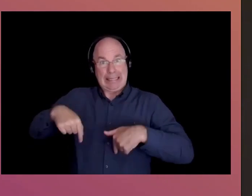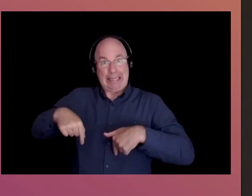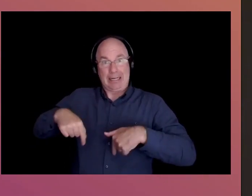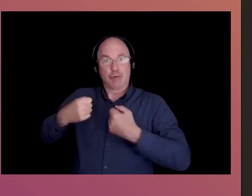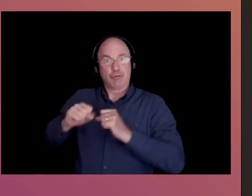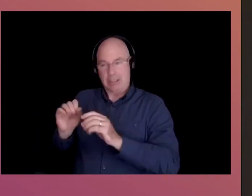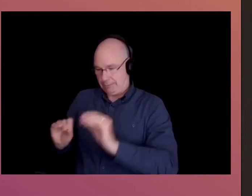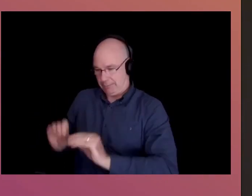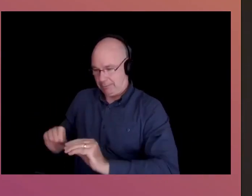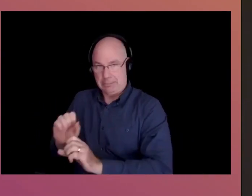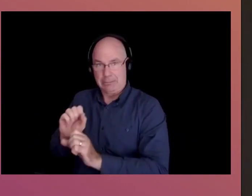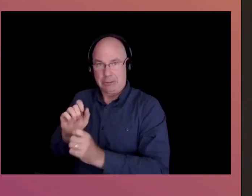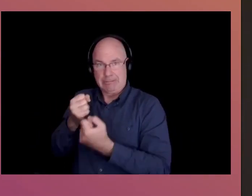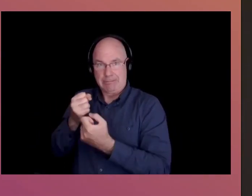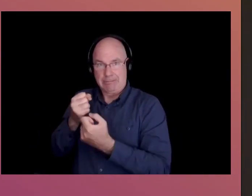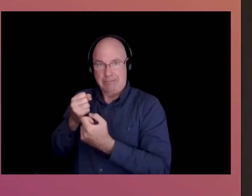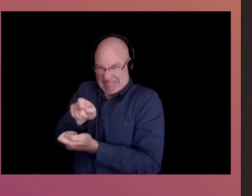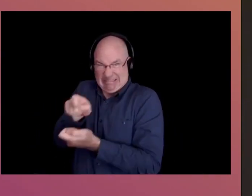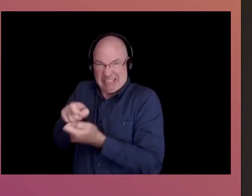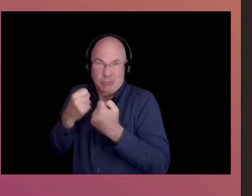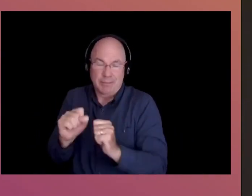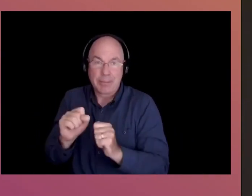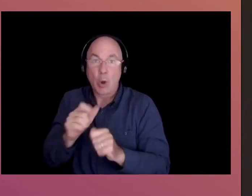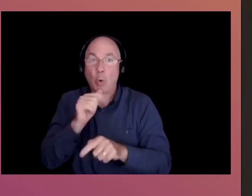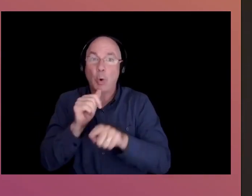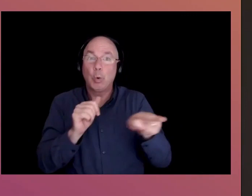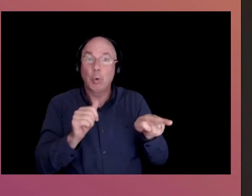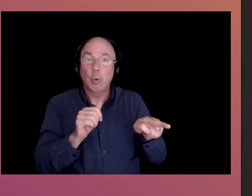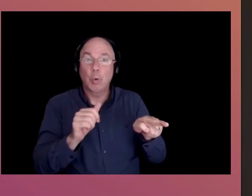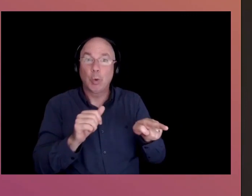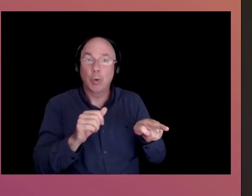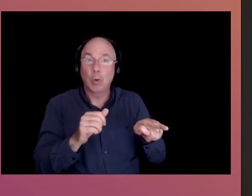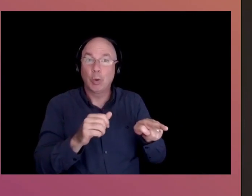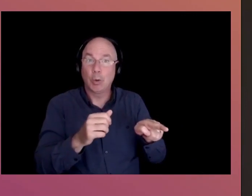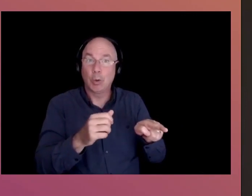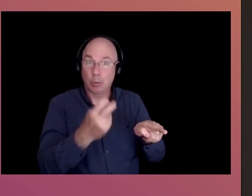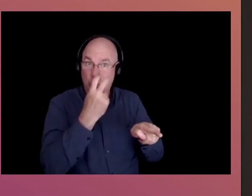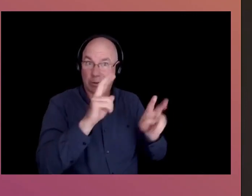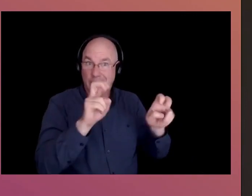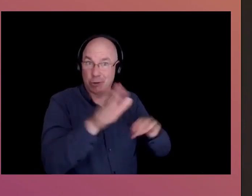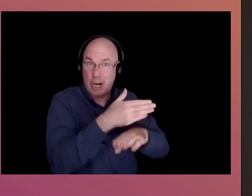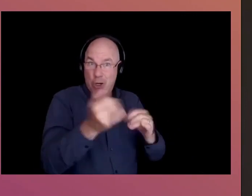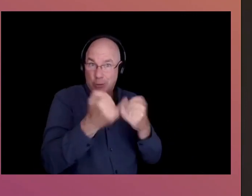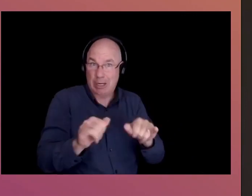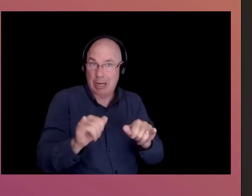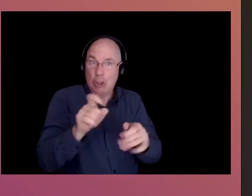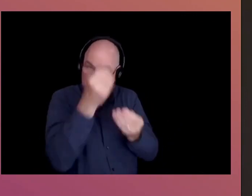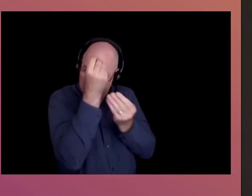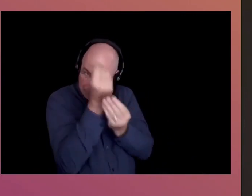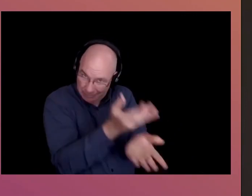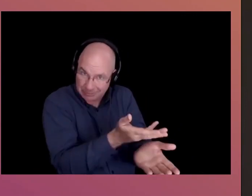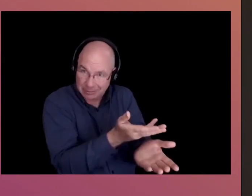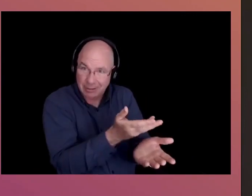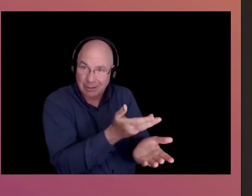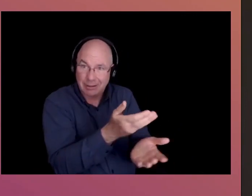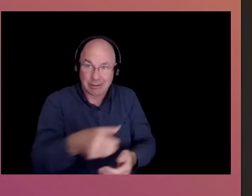to really ask users to be for shared autonomous, we should let them know, you